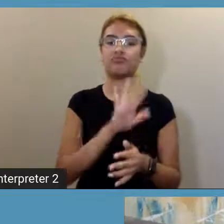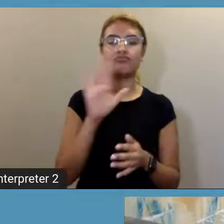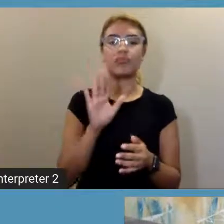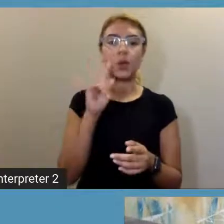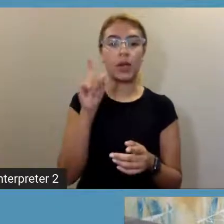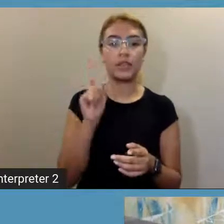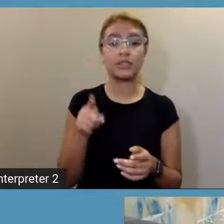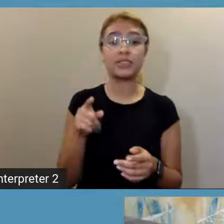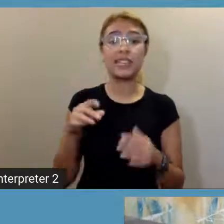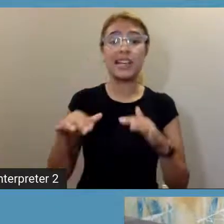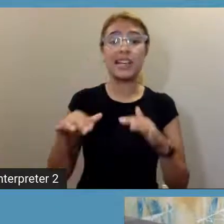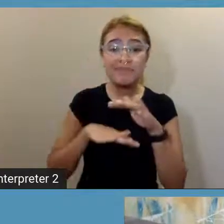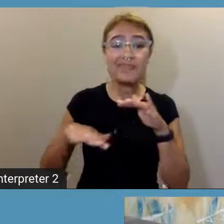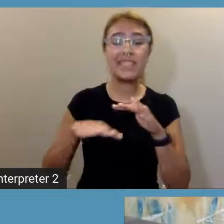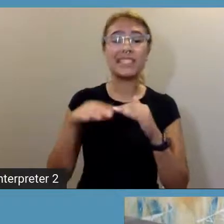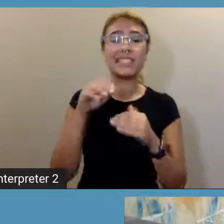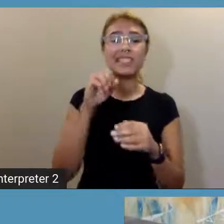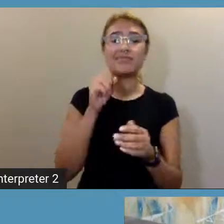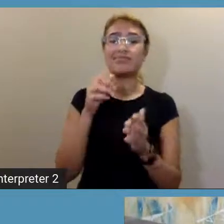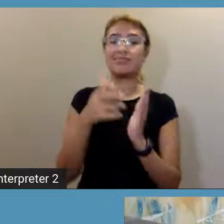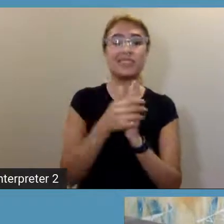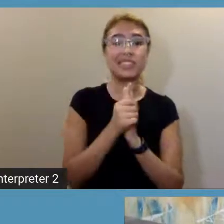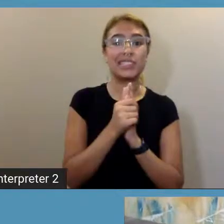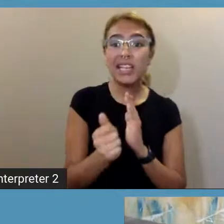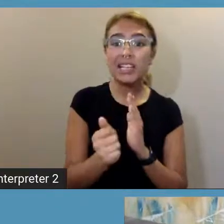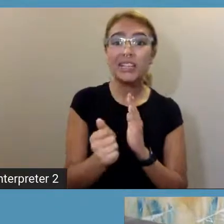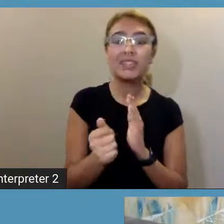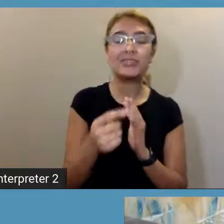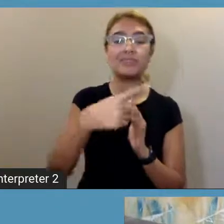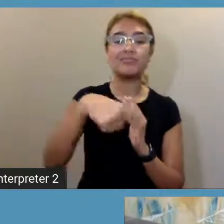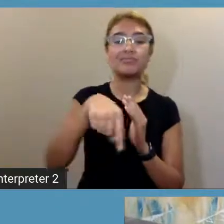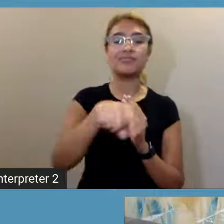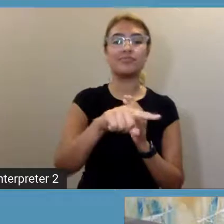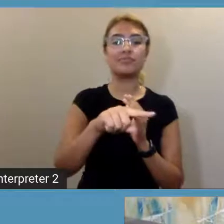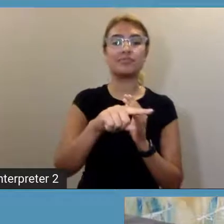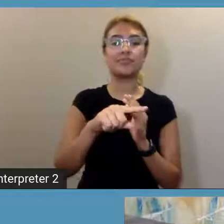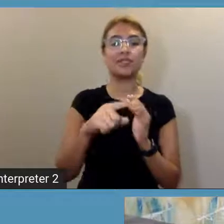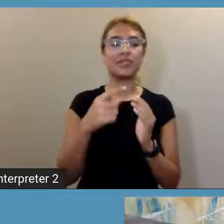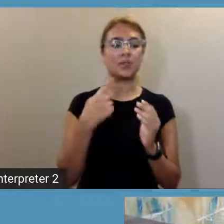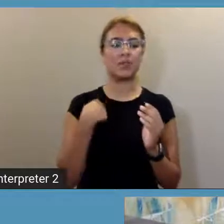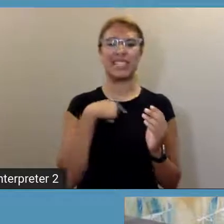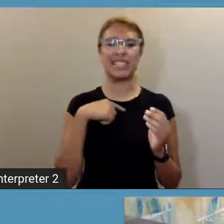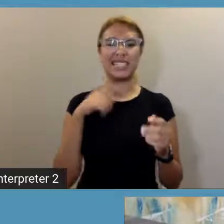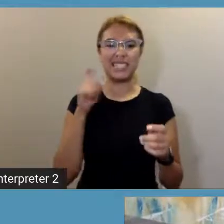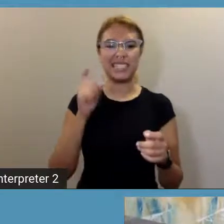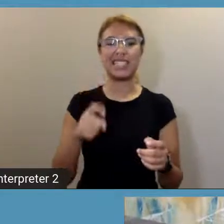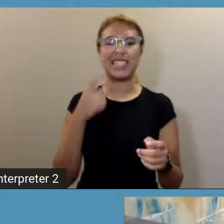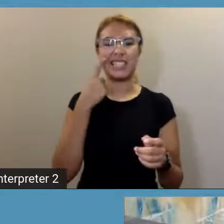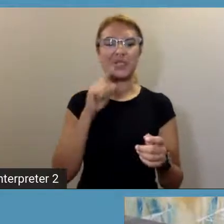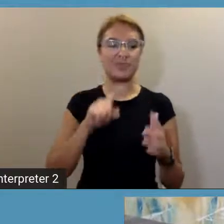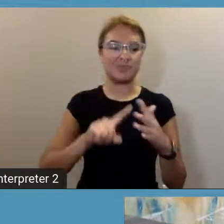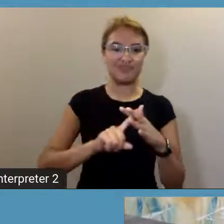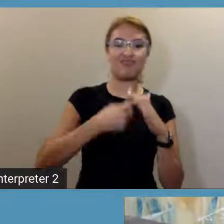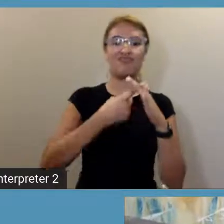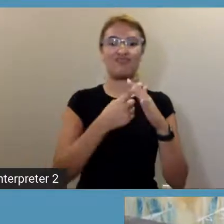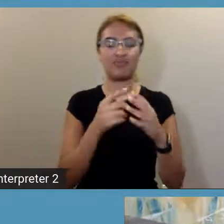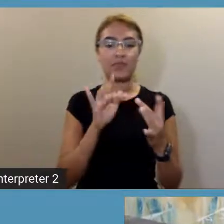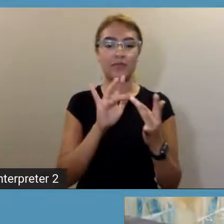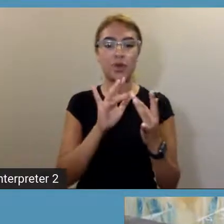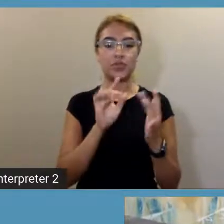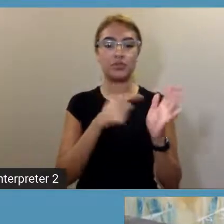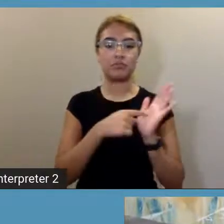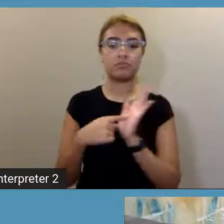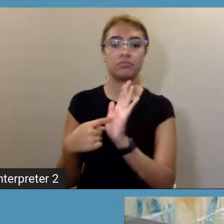and equipment that are needed to get a virtual exhibition started? Well, it depends on the